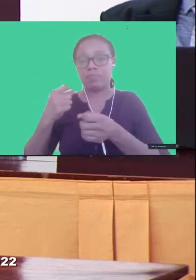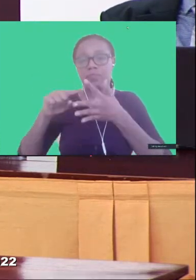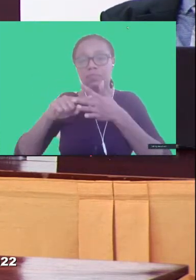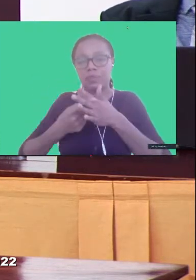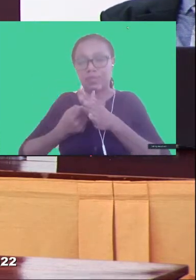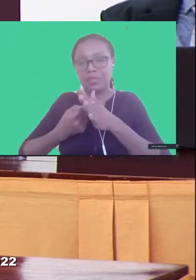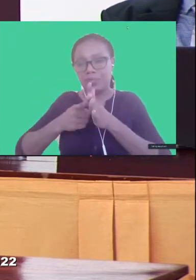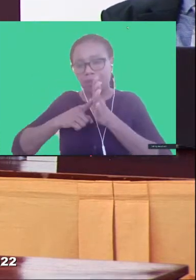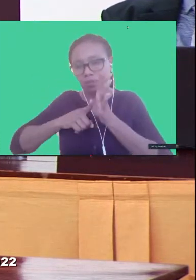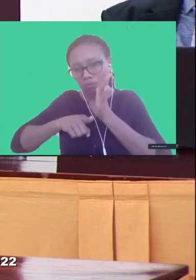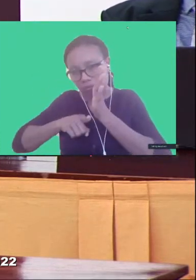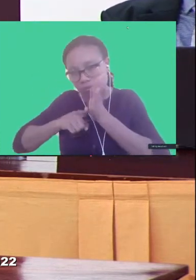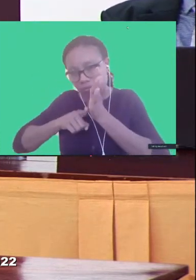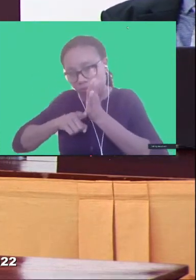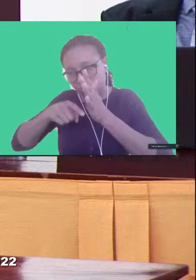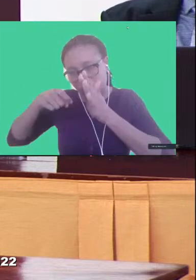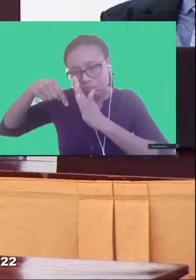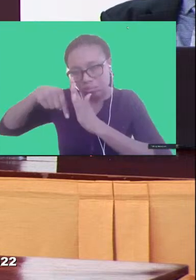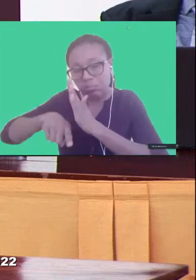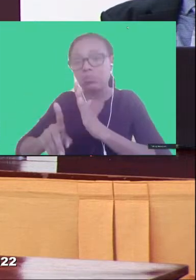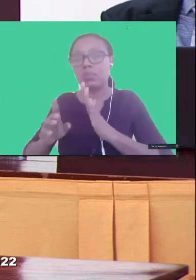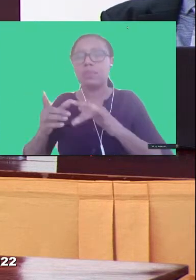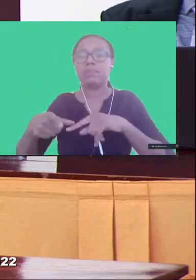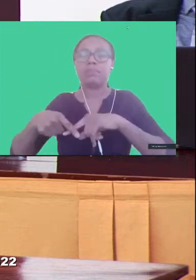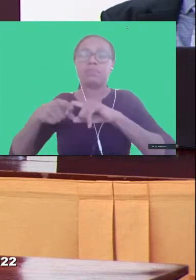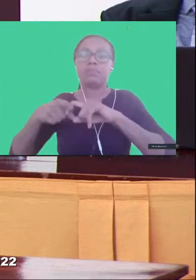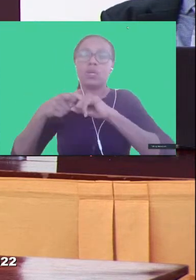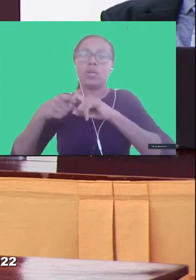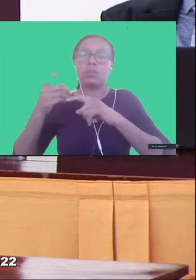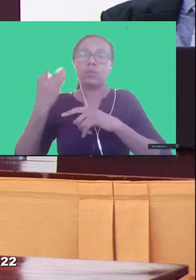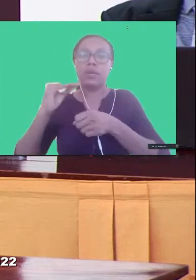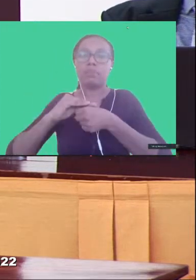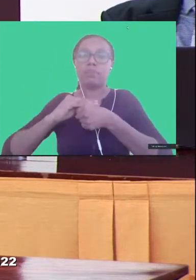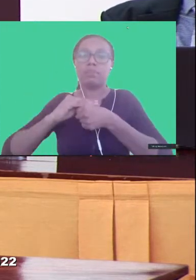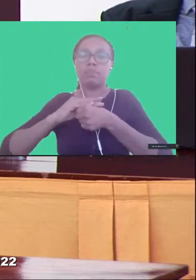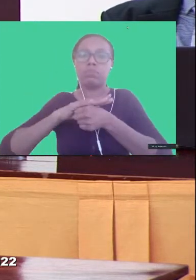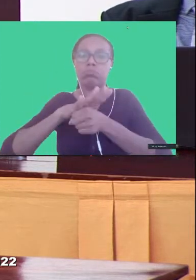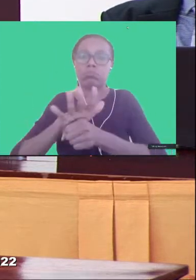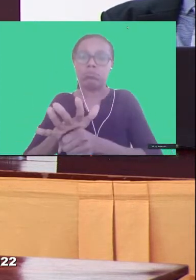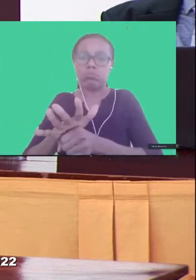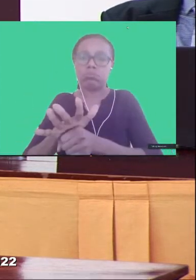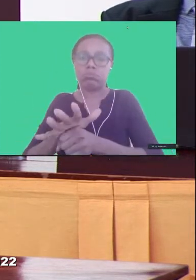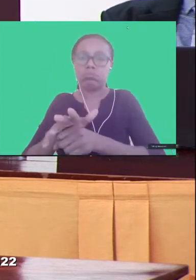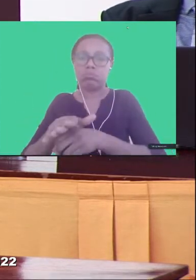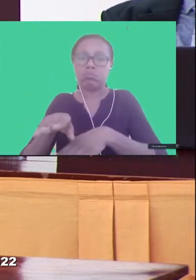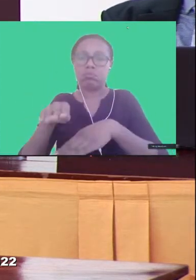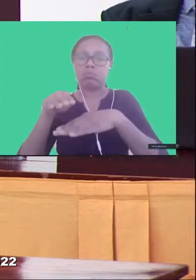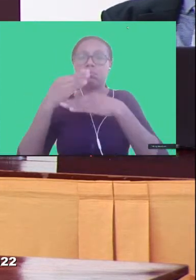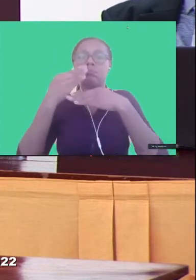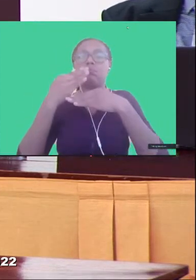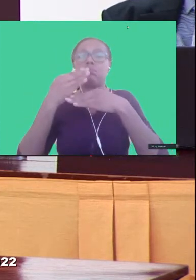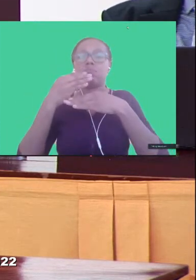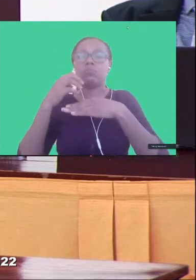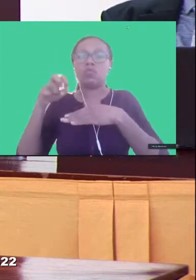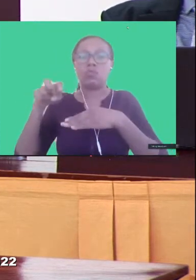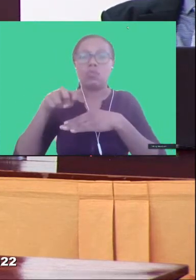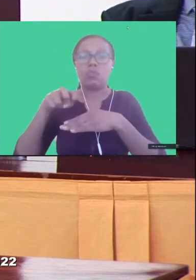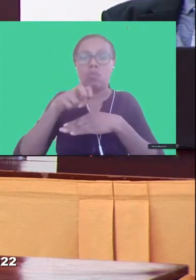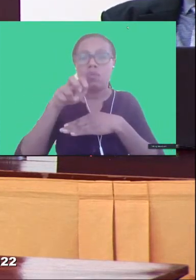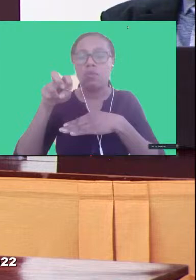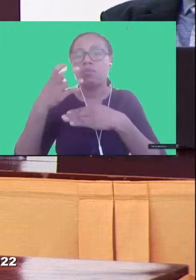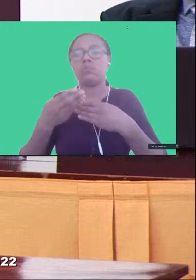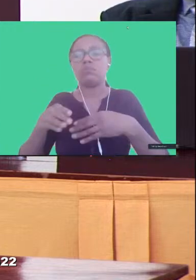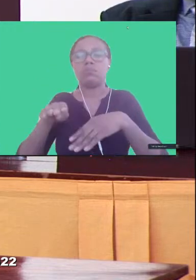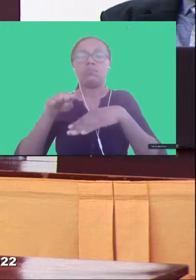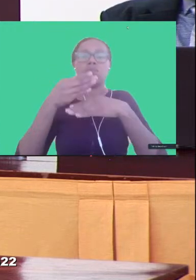Caused restrictions on travel, restrictions on conducting business operations. So we're now at the stage where the company is ready to